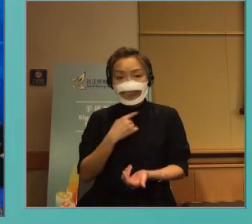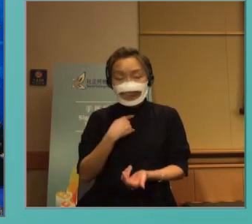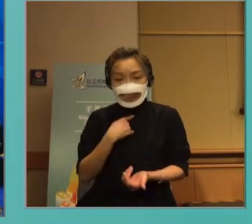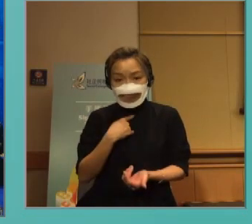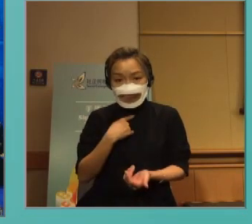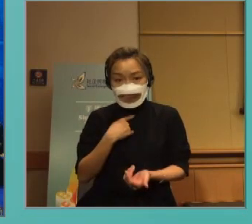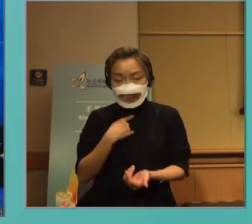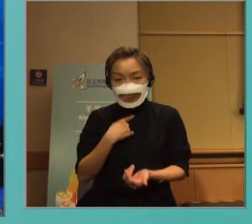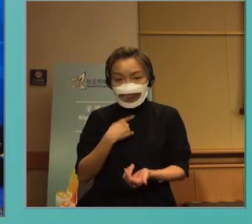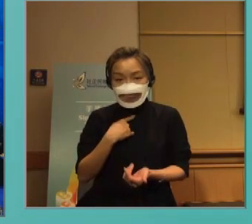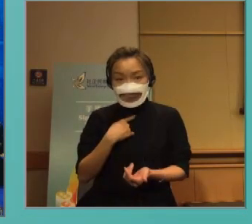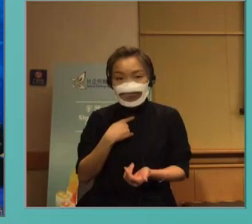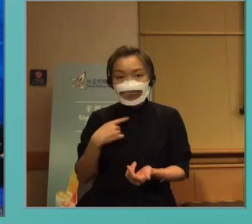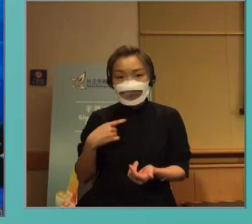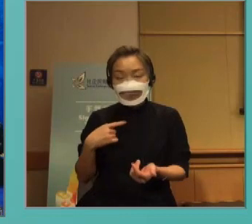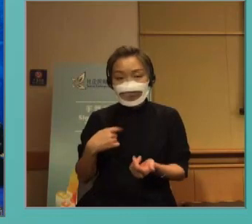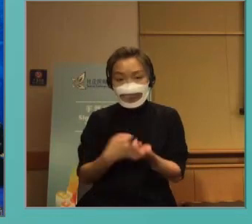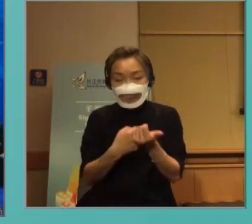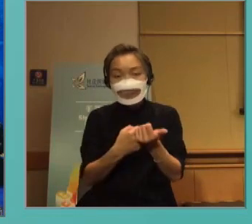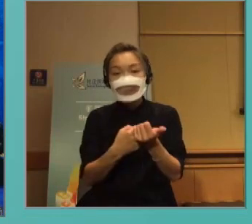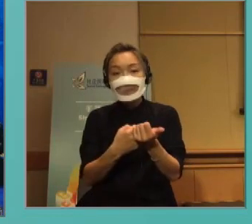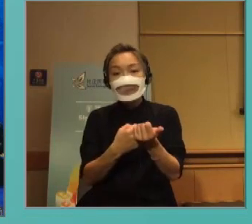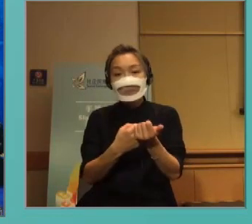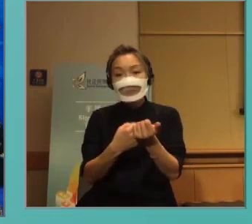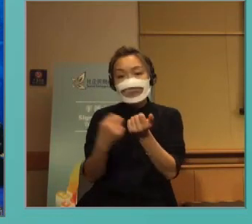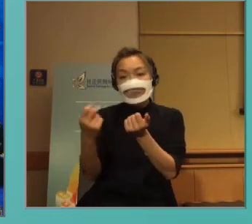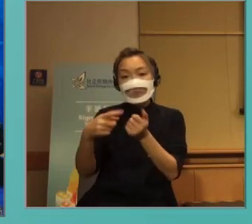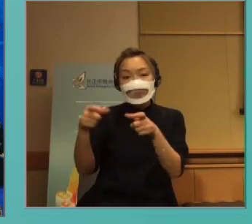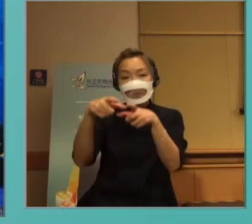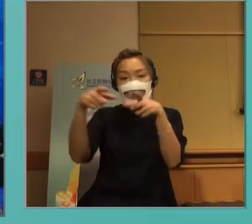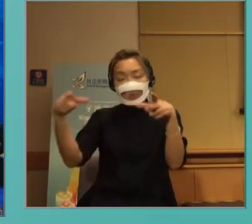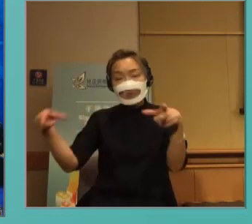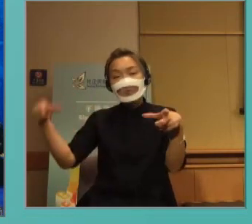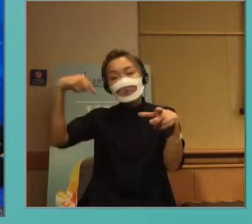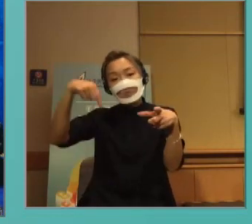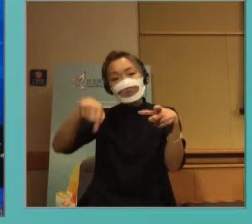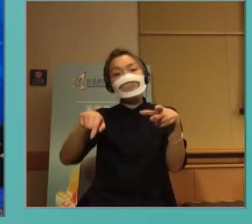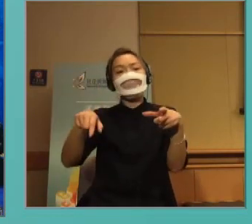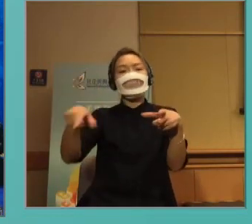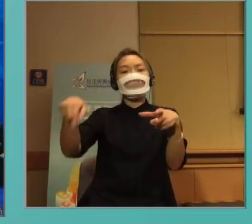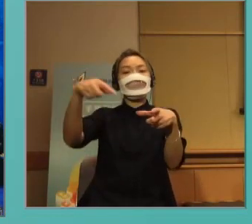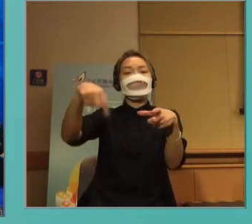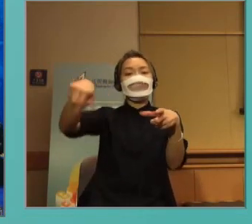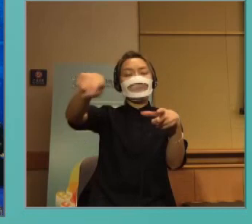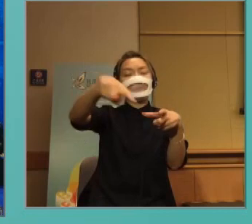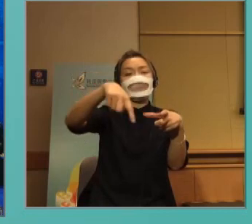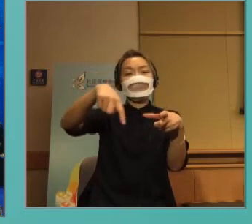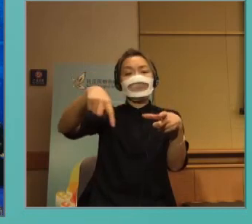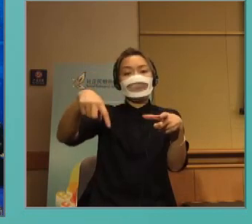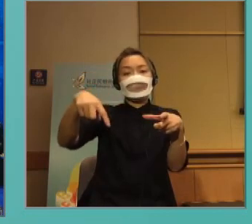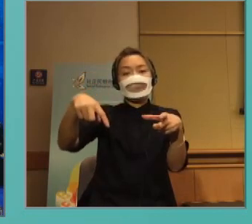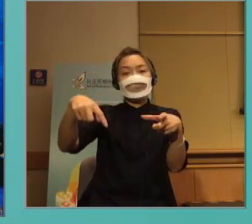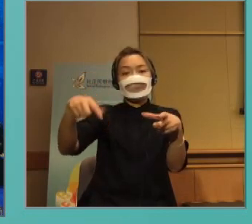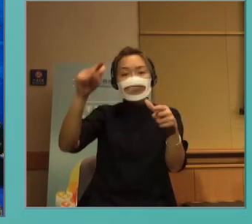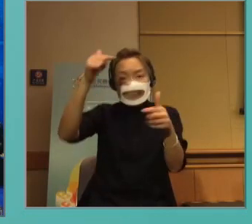sort of blockchain segment, basically the ones who are using it for its actual underlying sort of underlying values and possibilities. Now, speaking